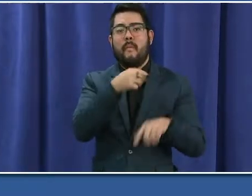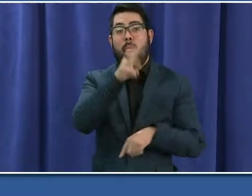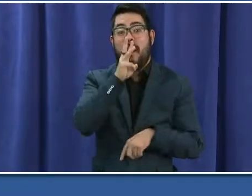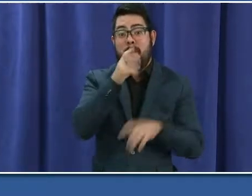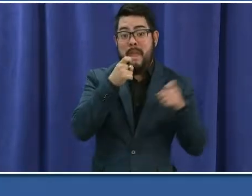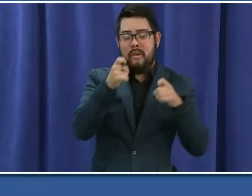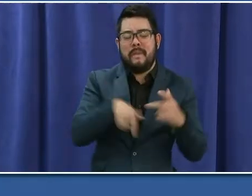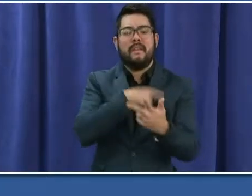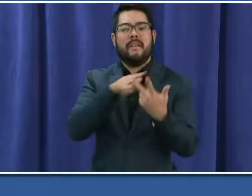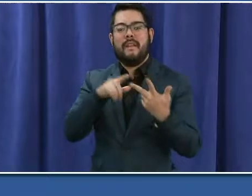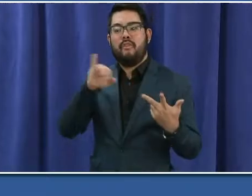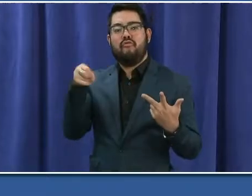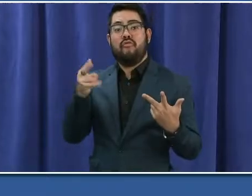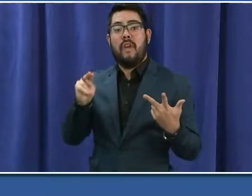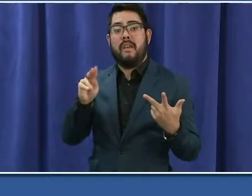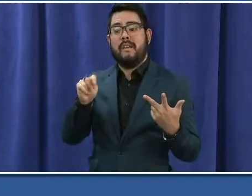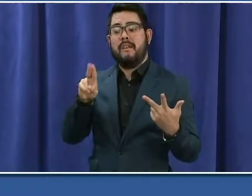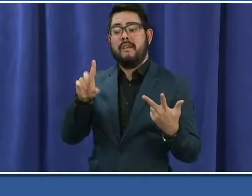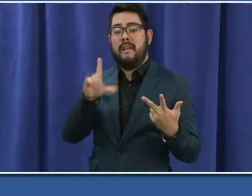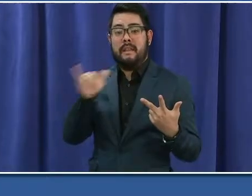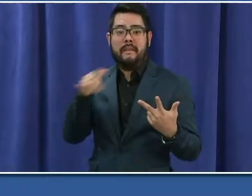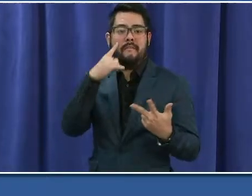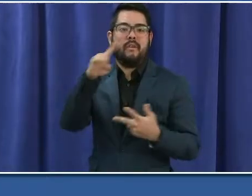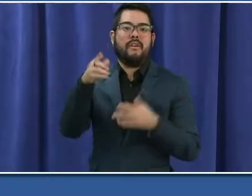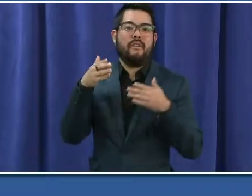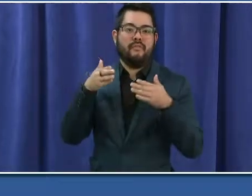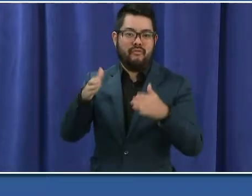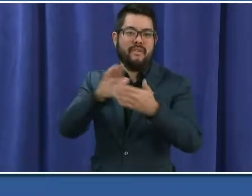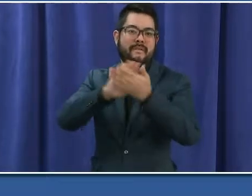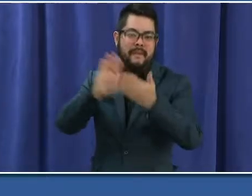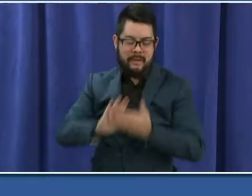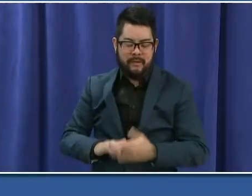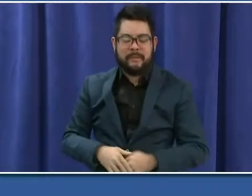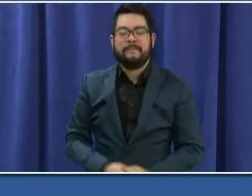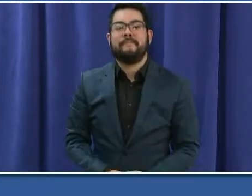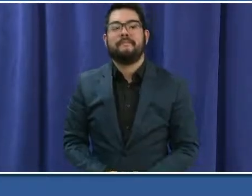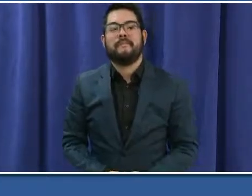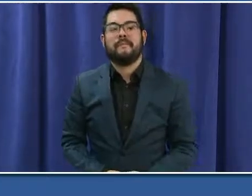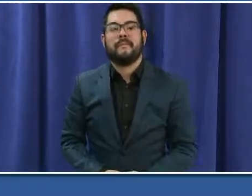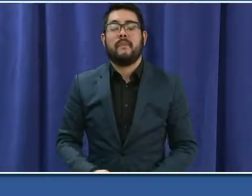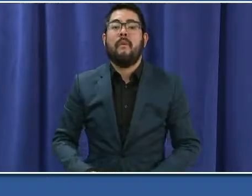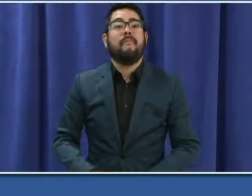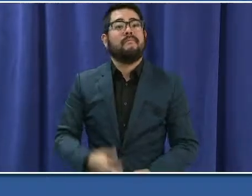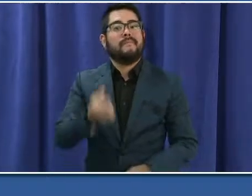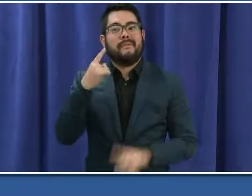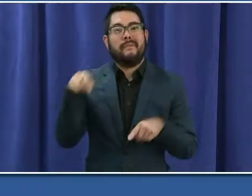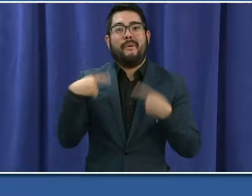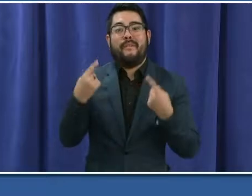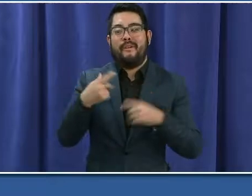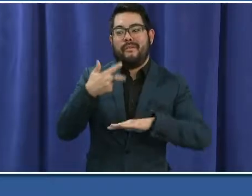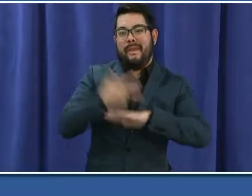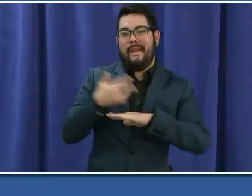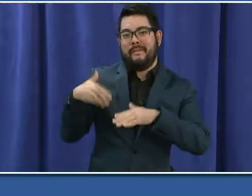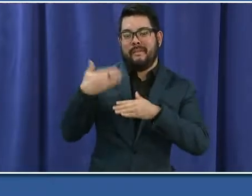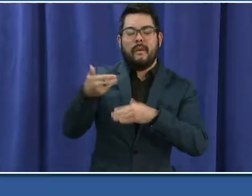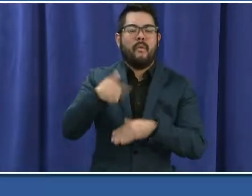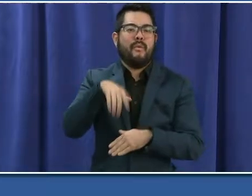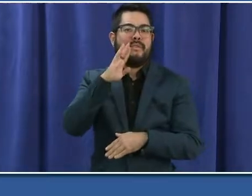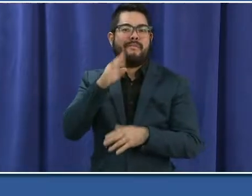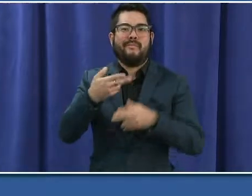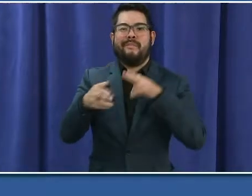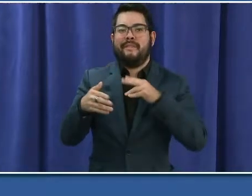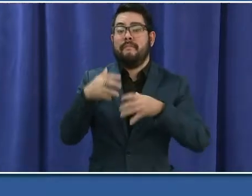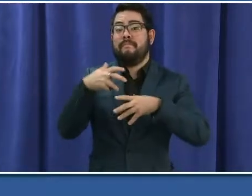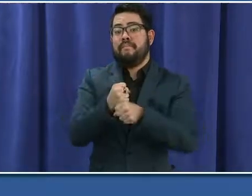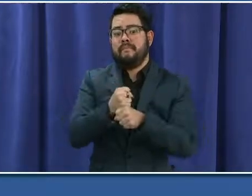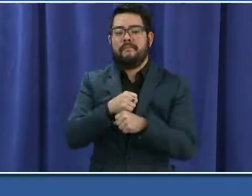Commissioner John Tully from the Department of Streets and Sanitation. Like I do every night, we're going to start off with a quick overview